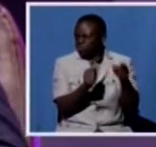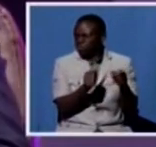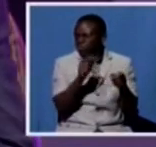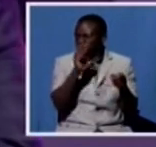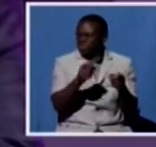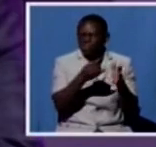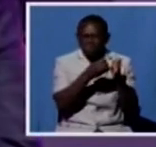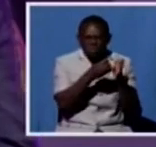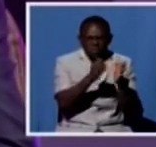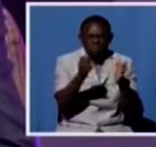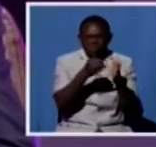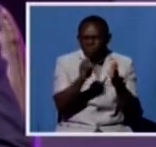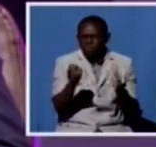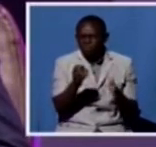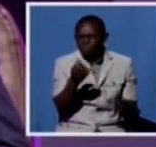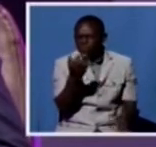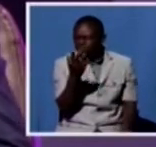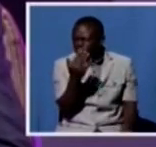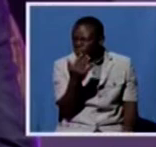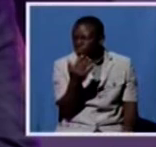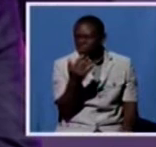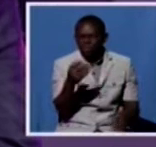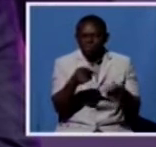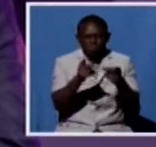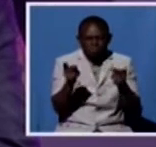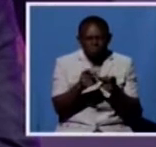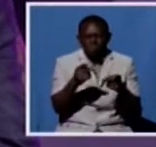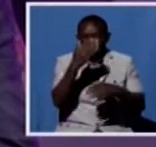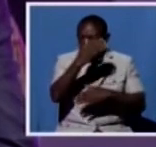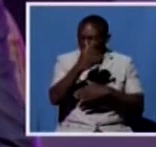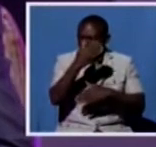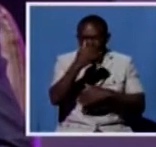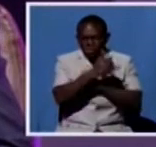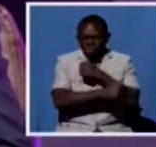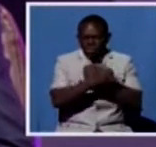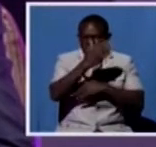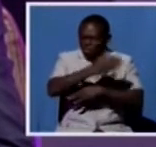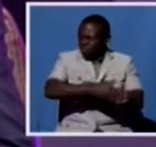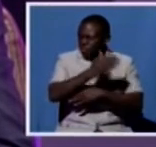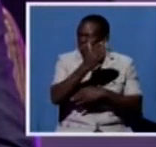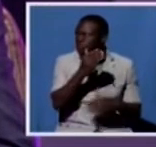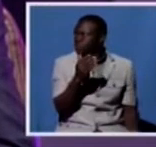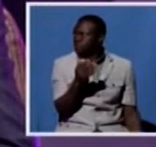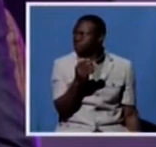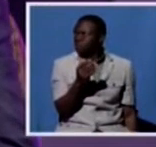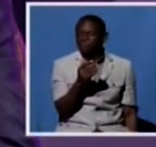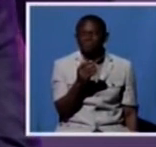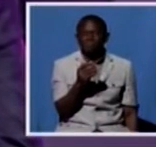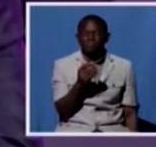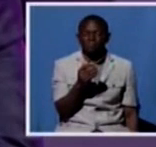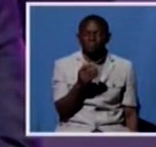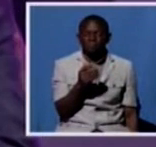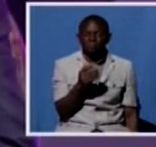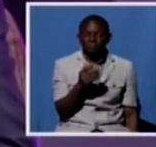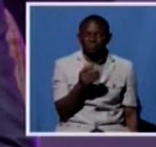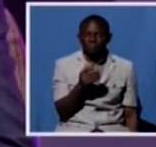14 ports of entry where ZRA is present, but we are not collecting any tolls from there. So we may